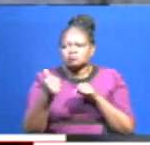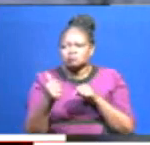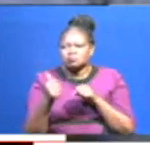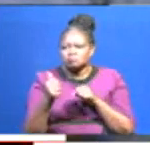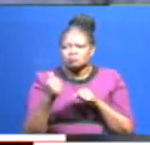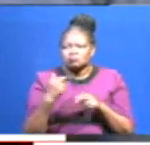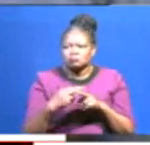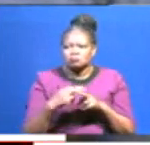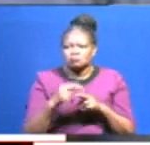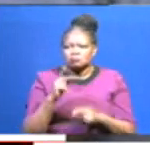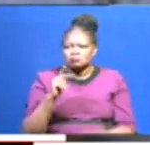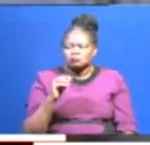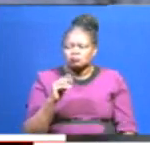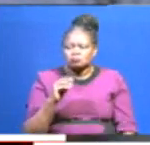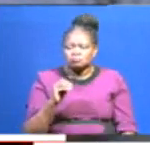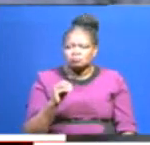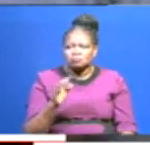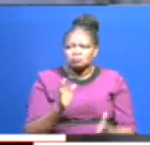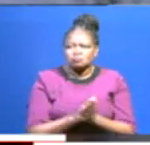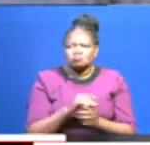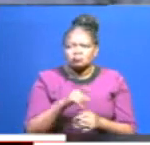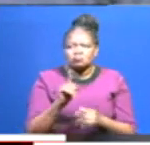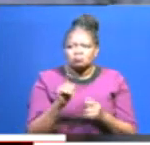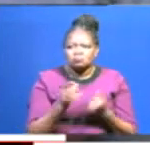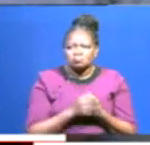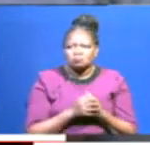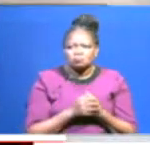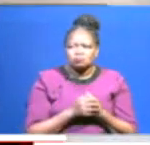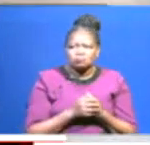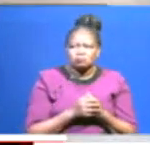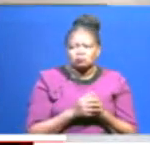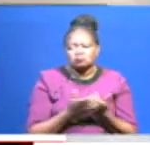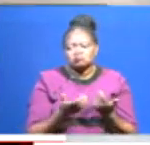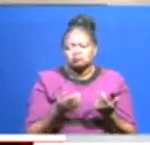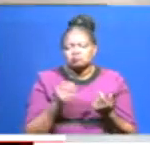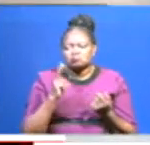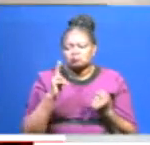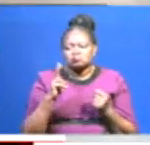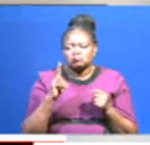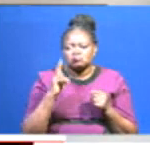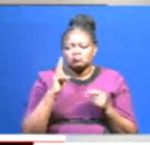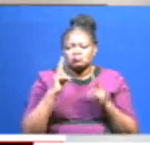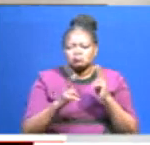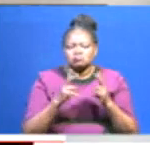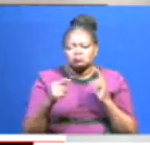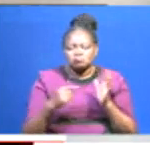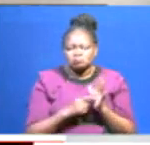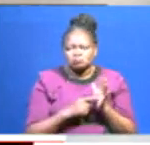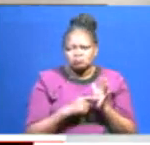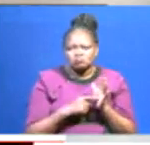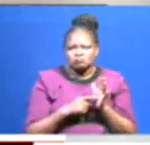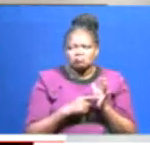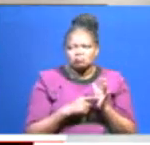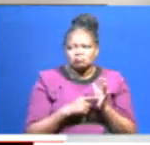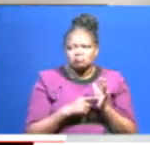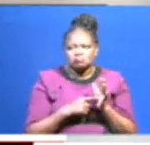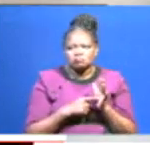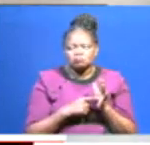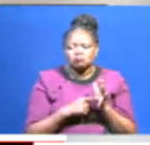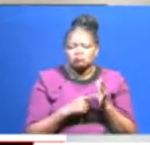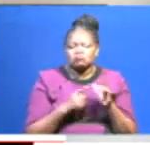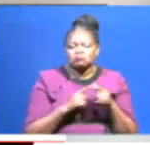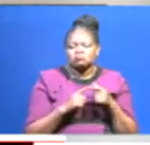goalkeeping coach. The Slam Boys are currently 16th in the standings with 22 points, 4 adrift of safety, with